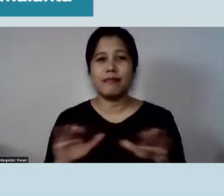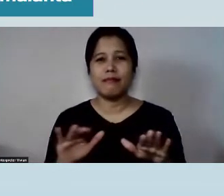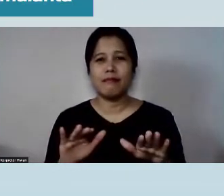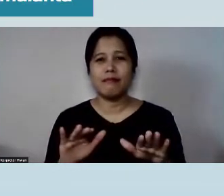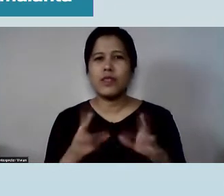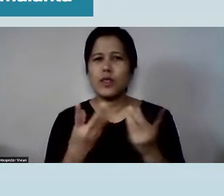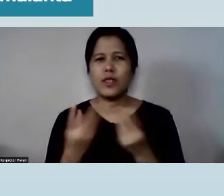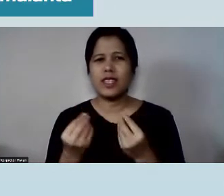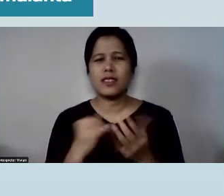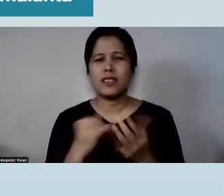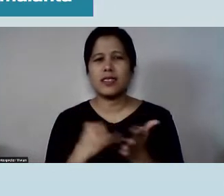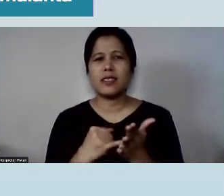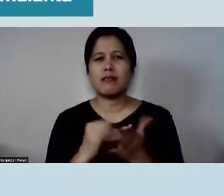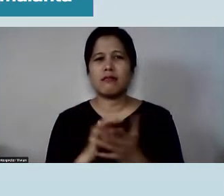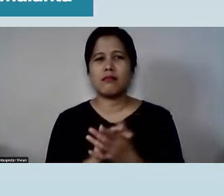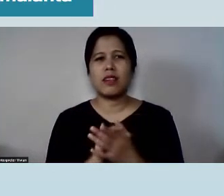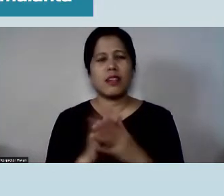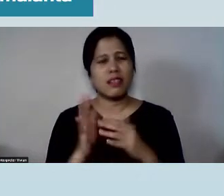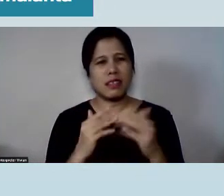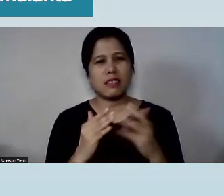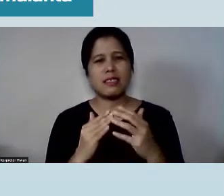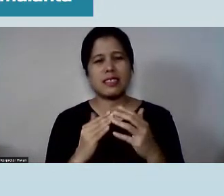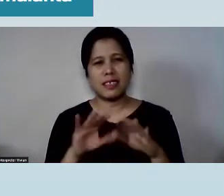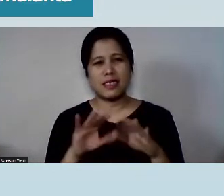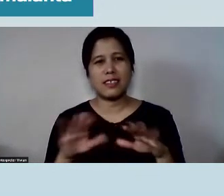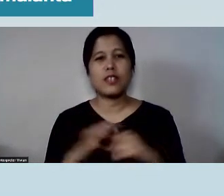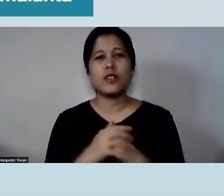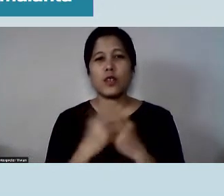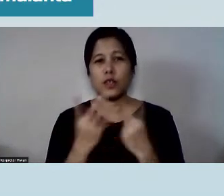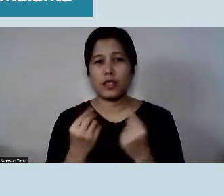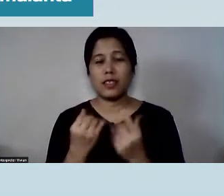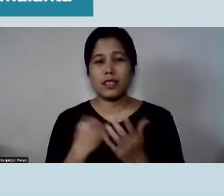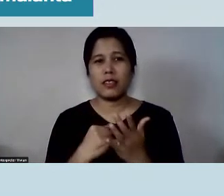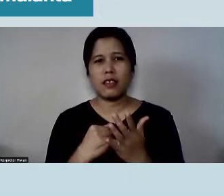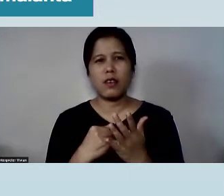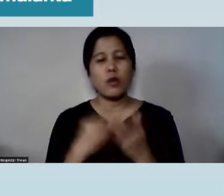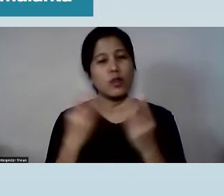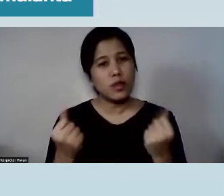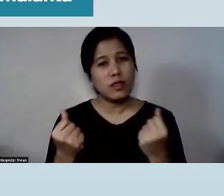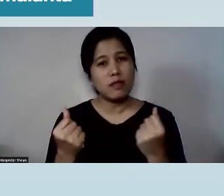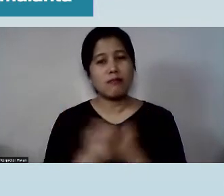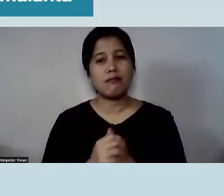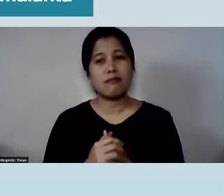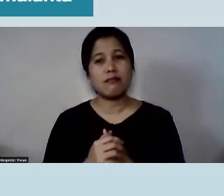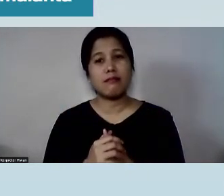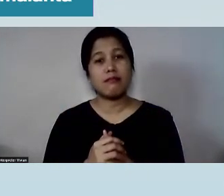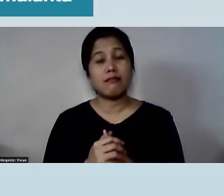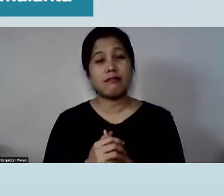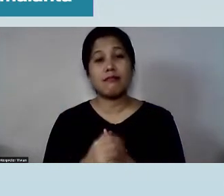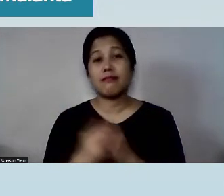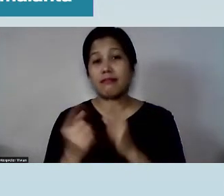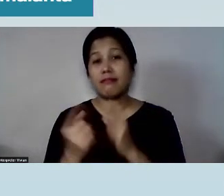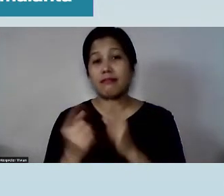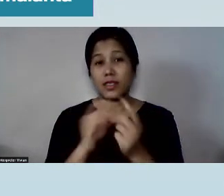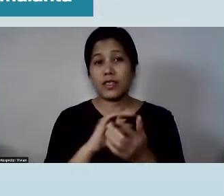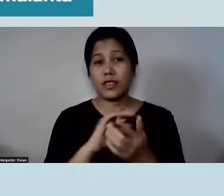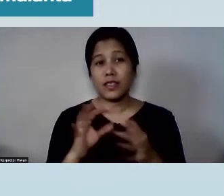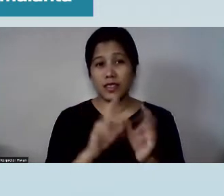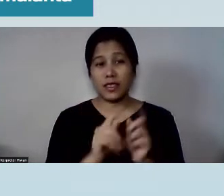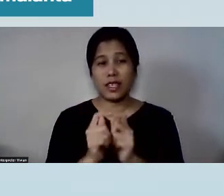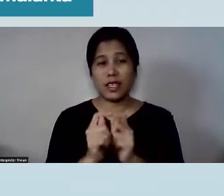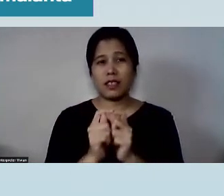it themselves rather than get the child to do it. What's our solution here? Let's do it together. Itong mess na to, di